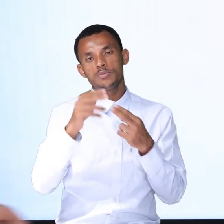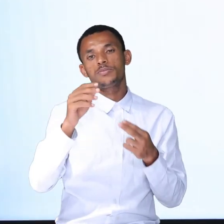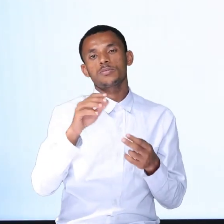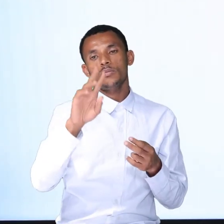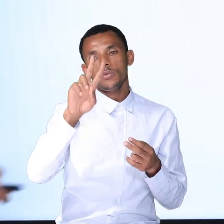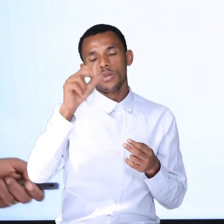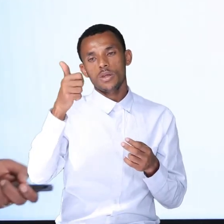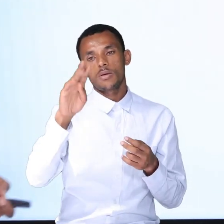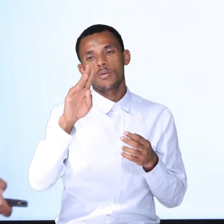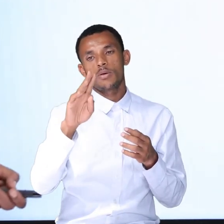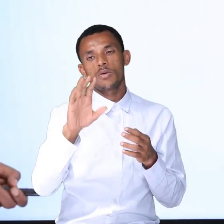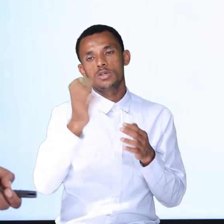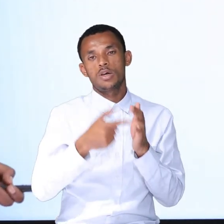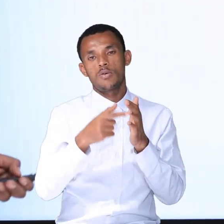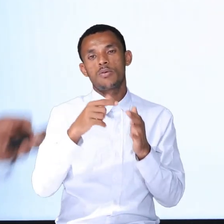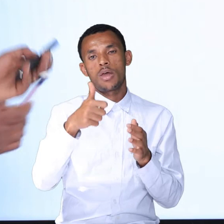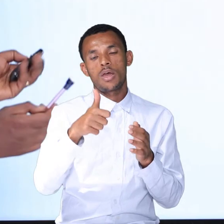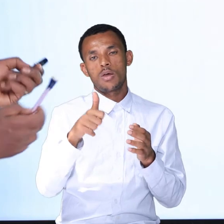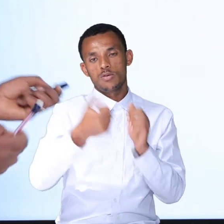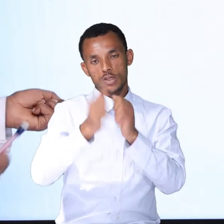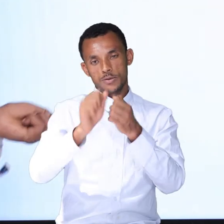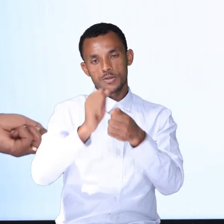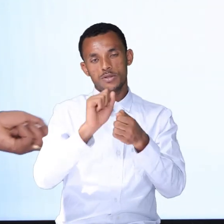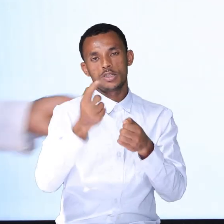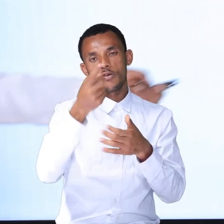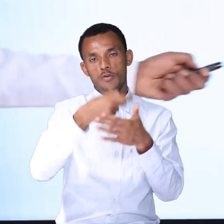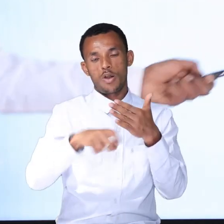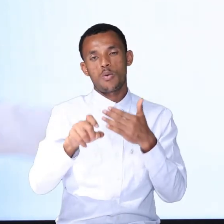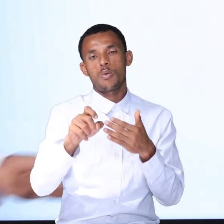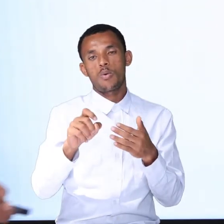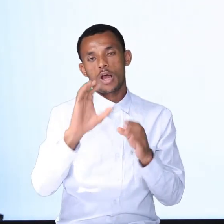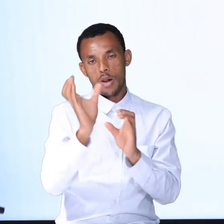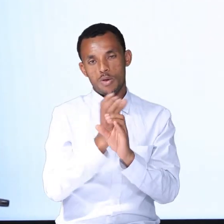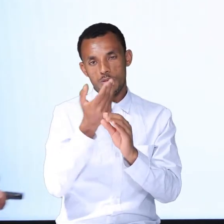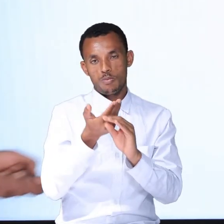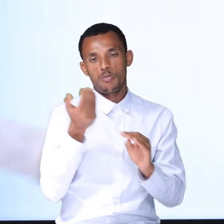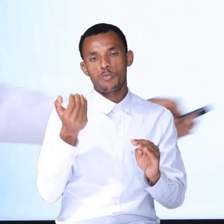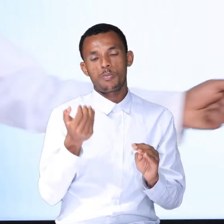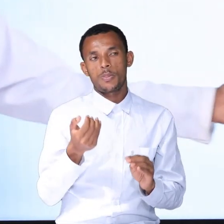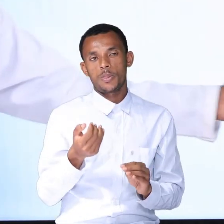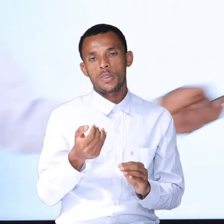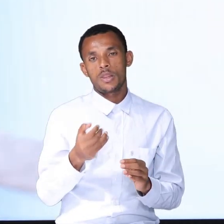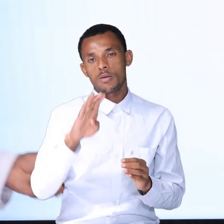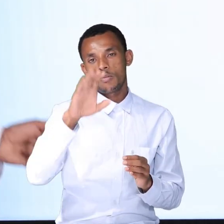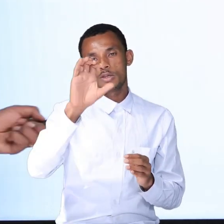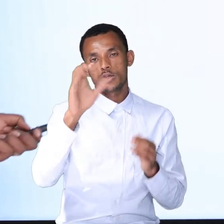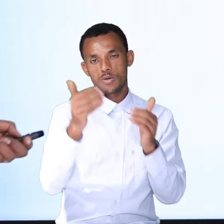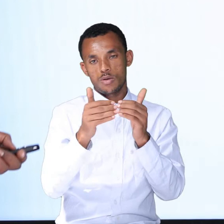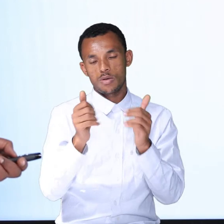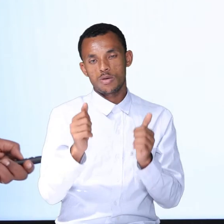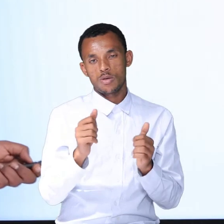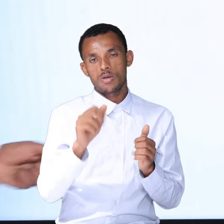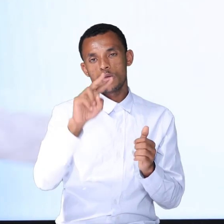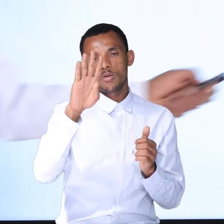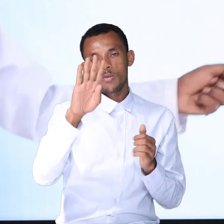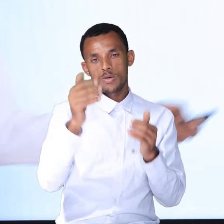multiplied by cosine of A. So you have to substitute the values what you have calculated before. BC,